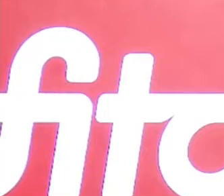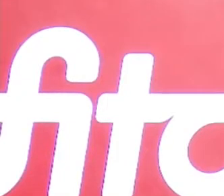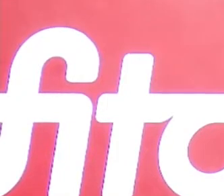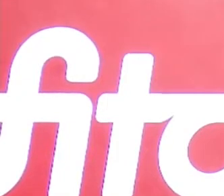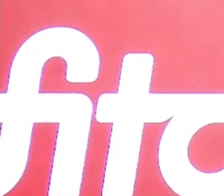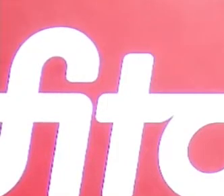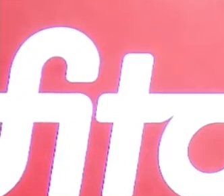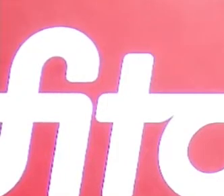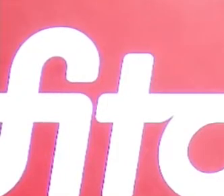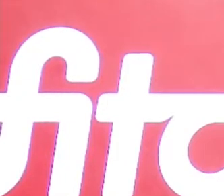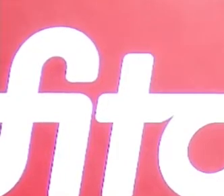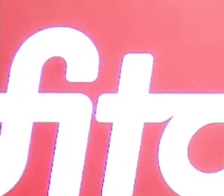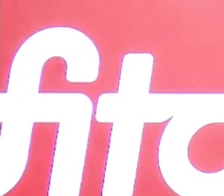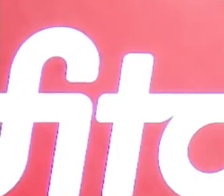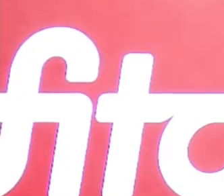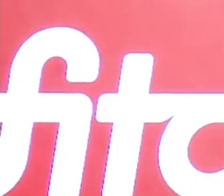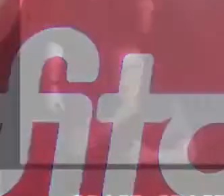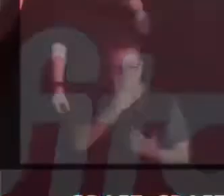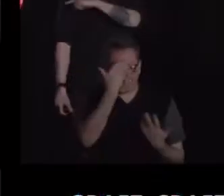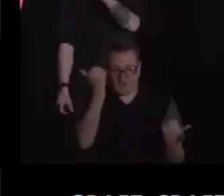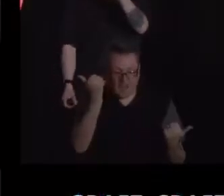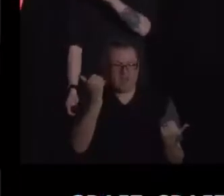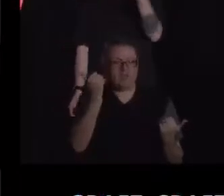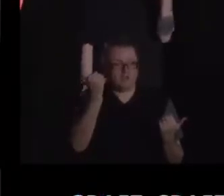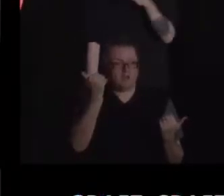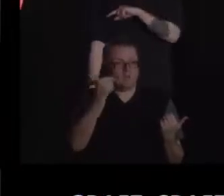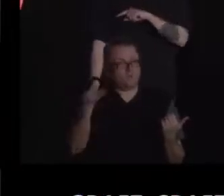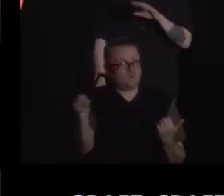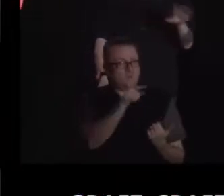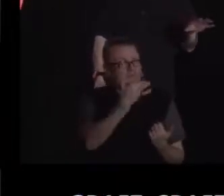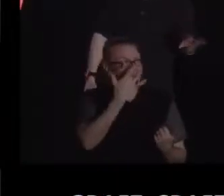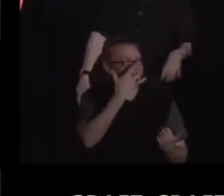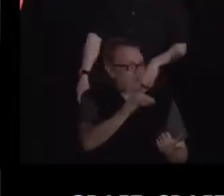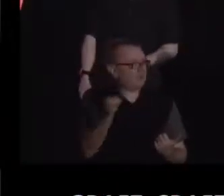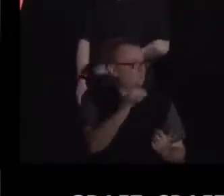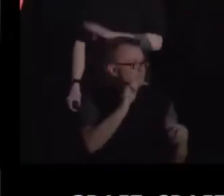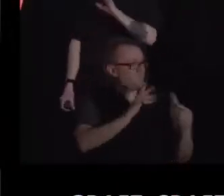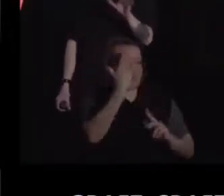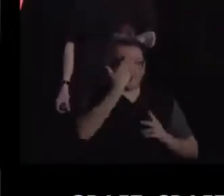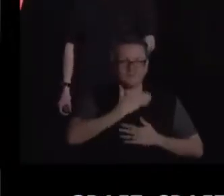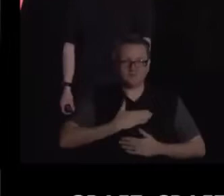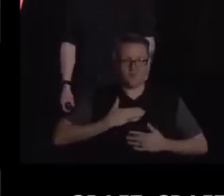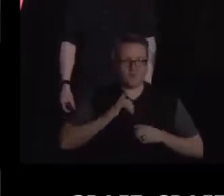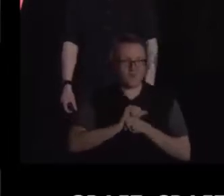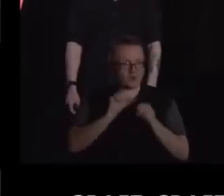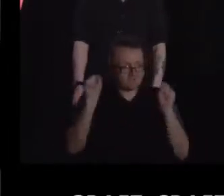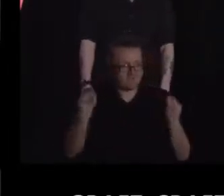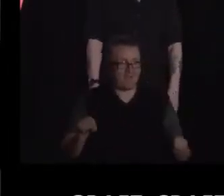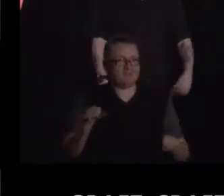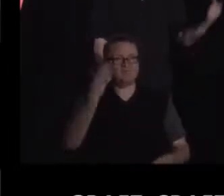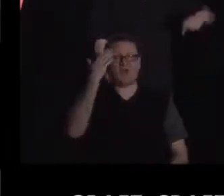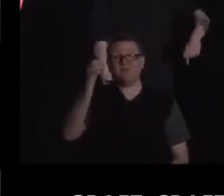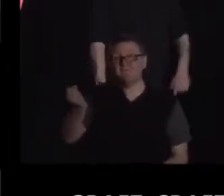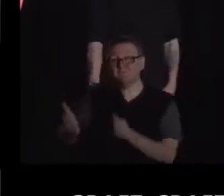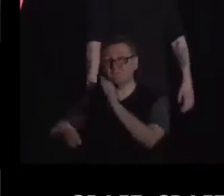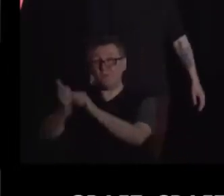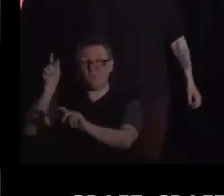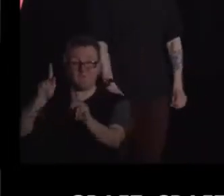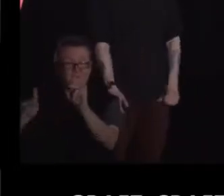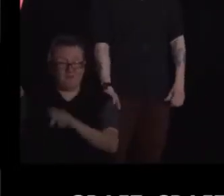that sort of drives me. It's like, never forget that we are lucky enough that we can enjoy work and not enjoy it. Because, you know, 99% of people,